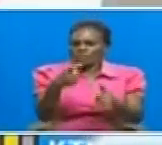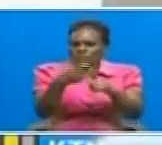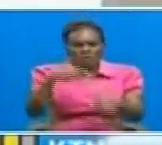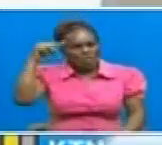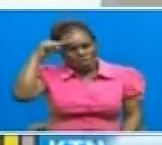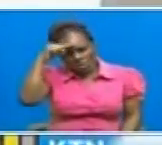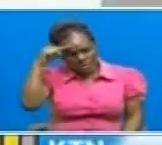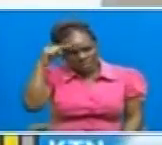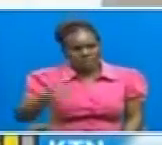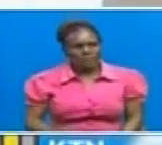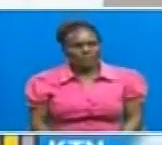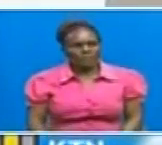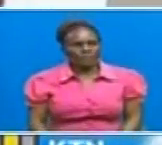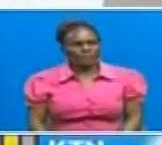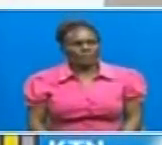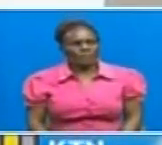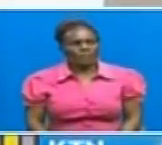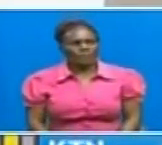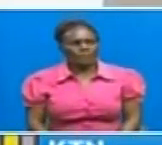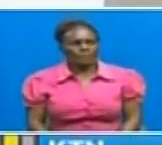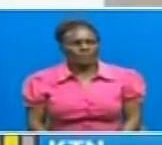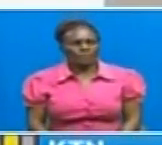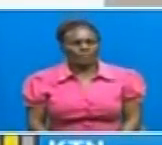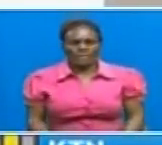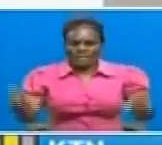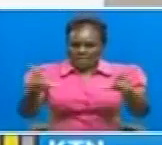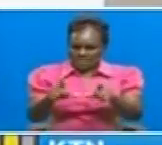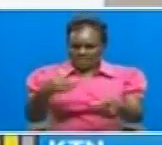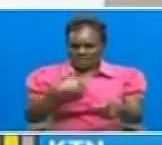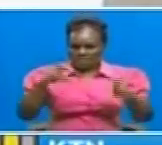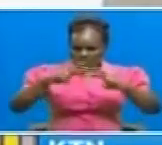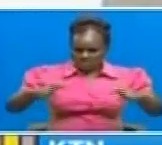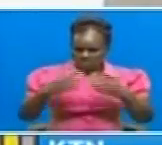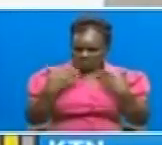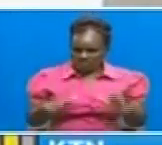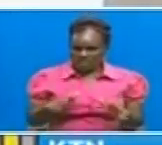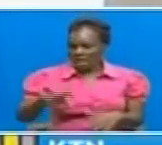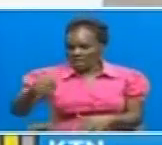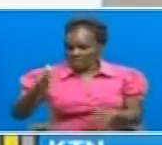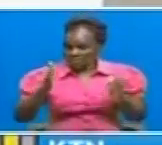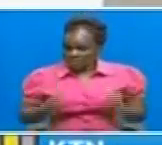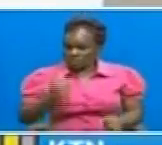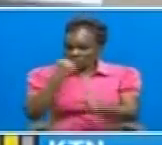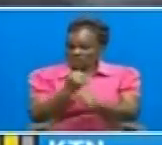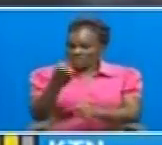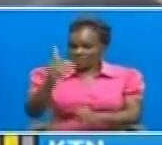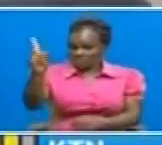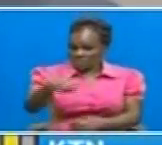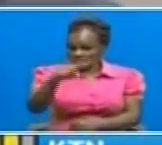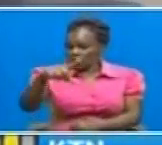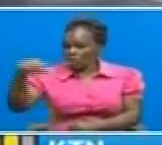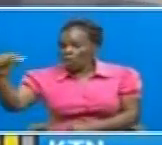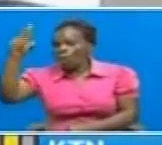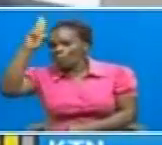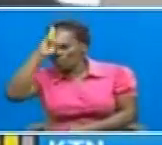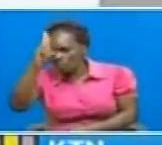source. These bars, ambayo ukiona imelicensiwa, imekaguliwa. Na kama kuna mtu anafanya kazi mbaya ndani ya umma, go to the